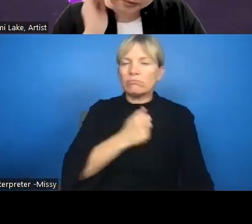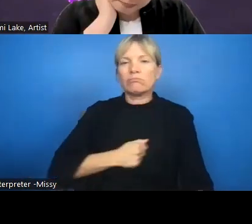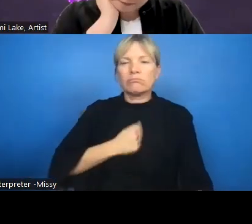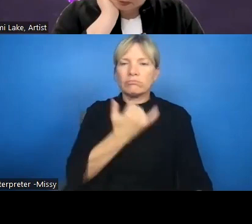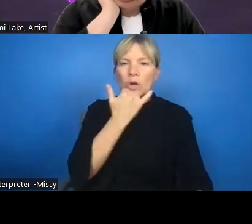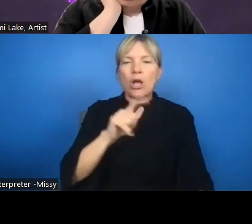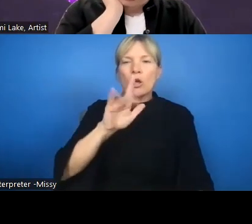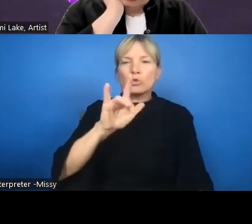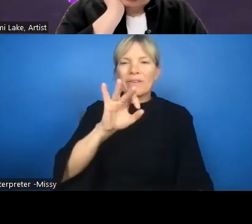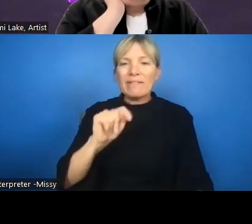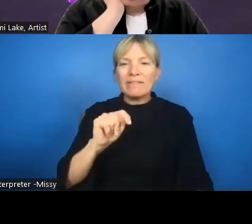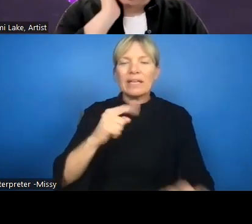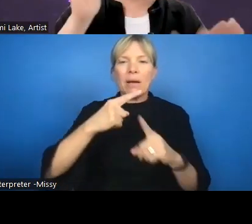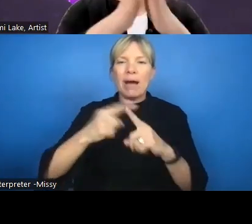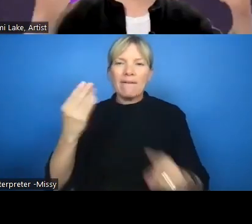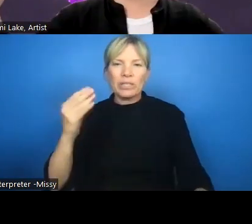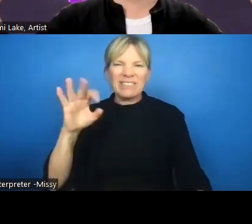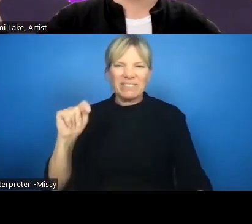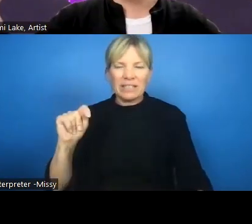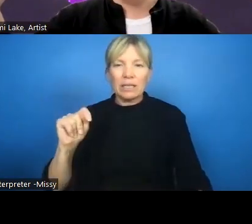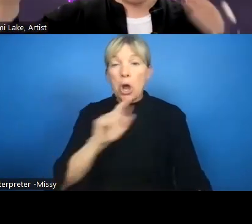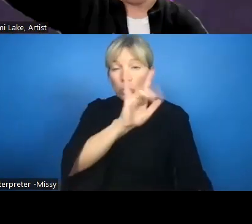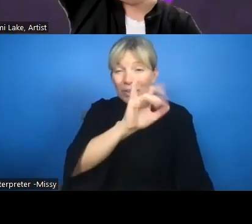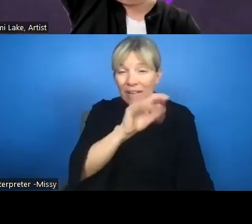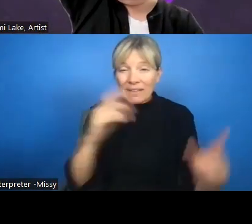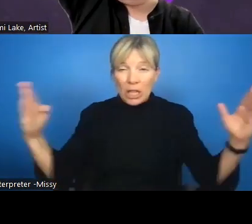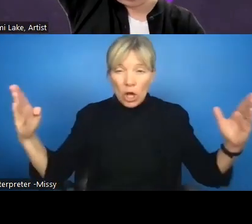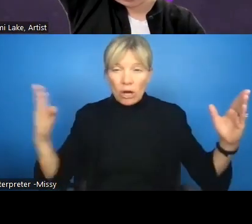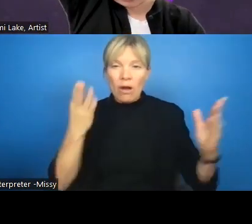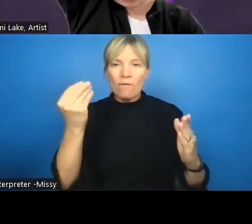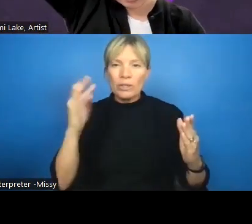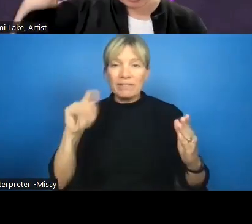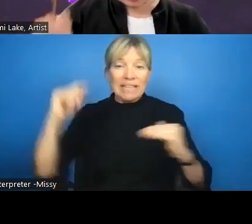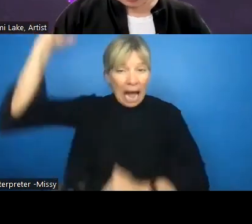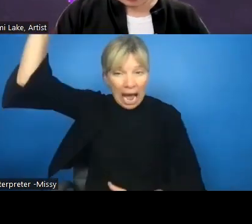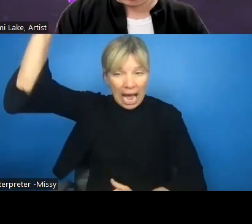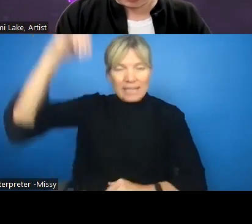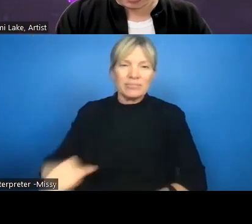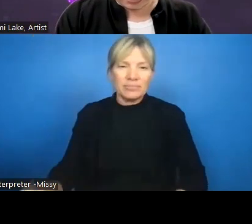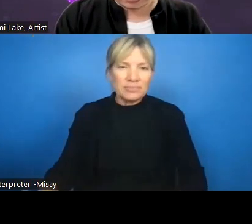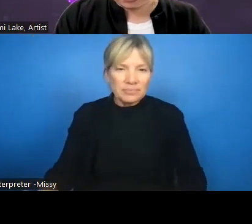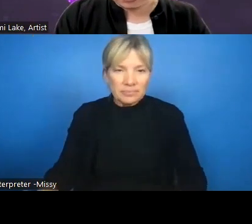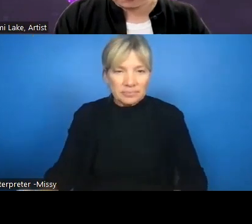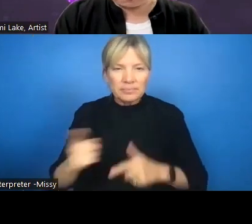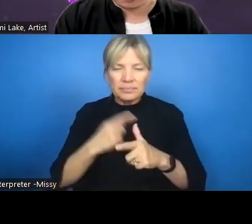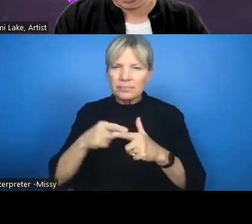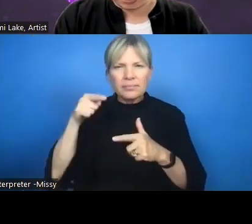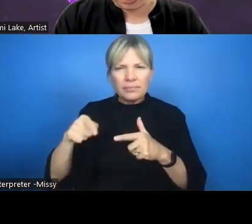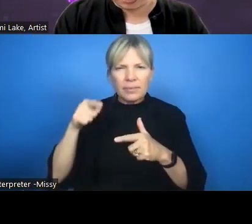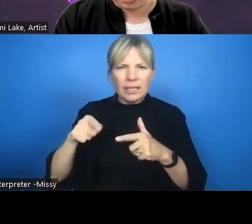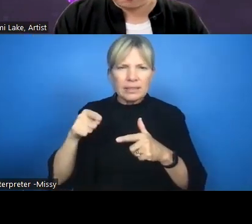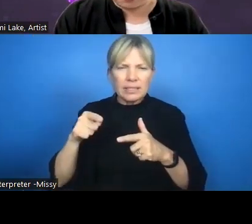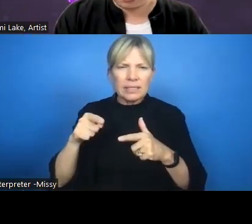25 feet by 14 feet, 25 feet long and 14 feet high. And then this is for